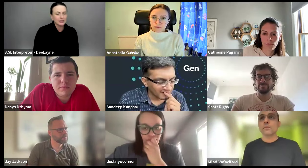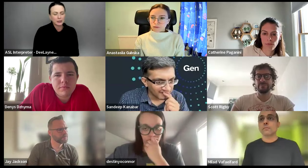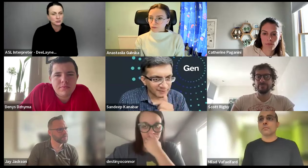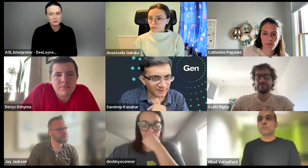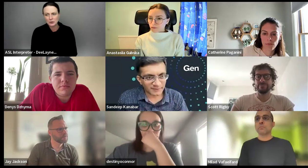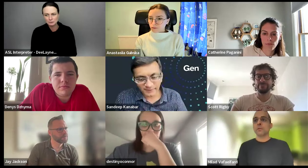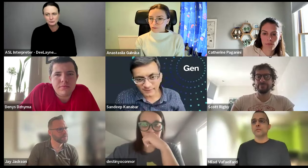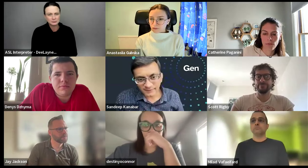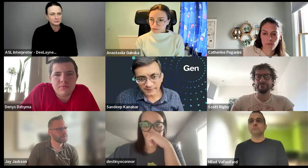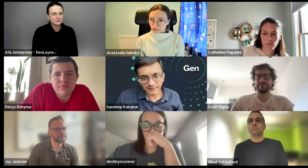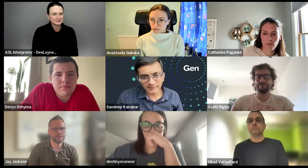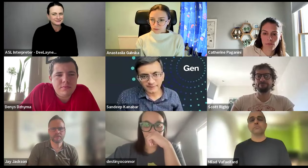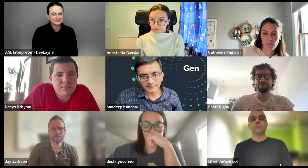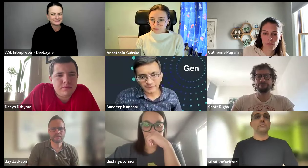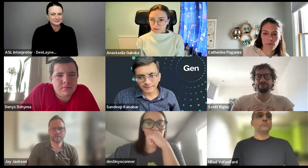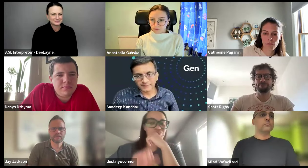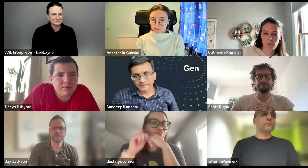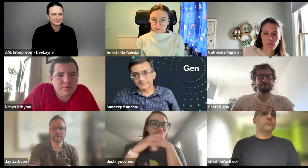culture should they care to do so.